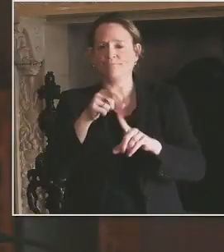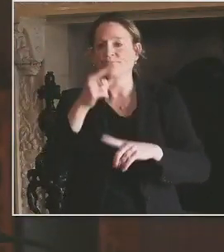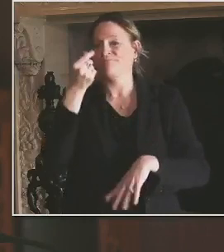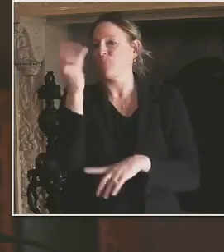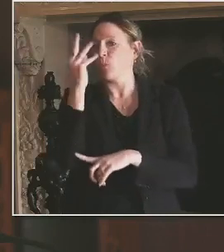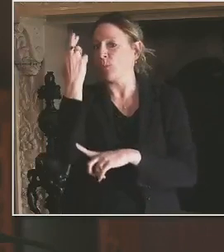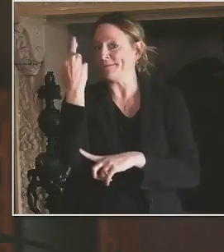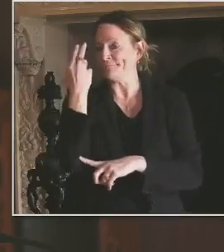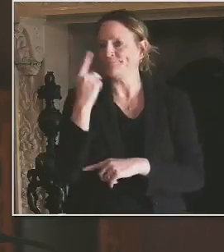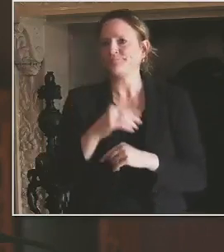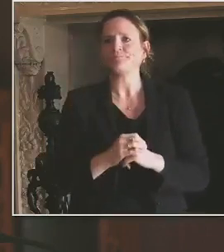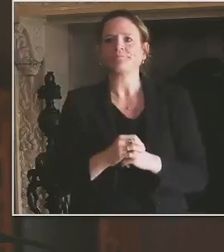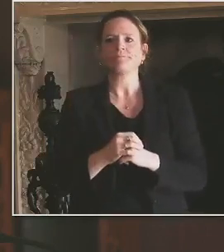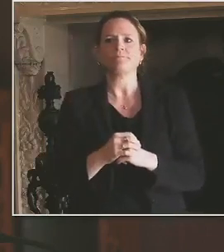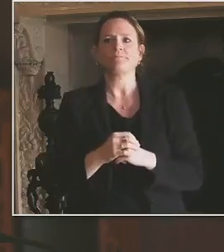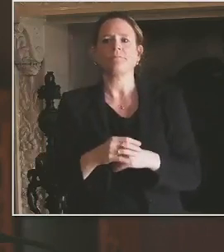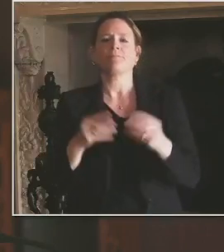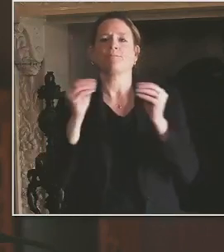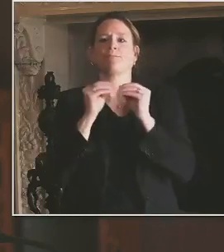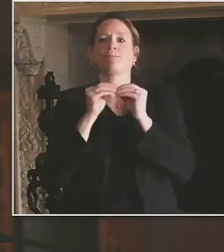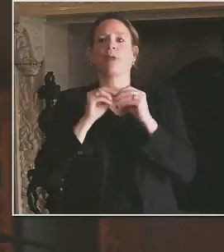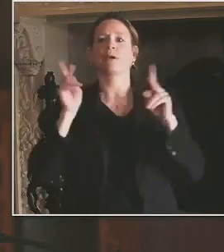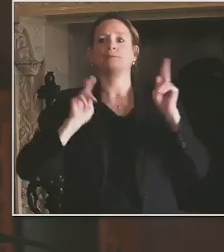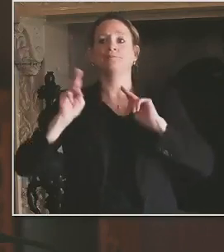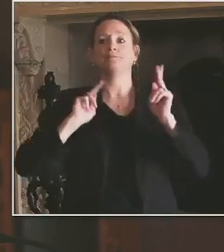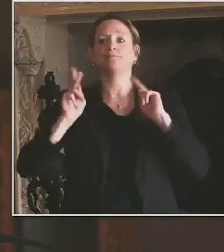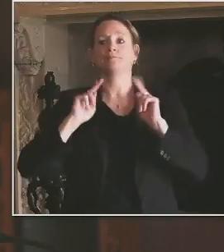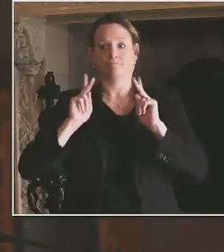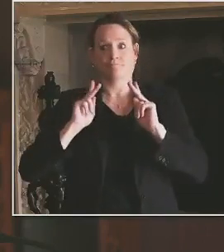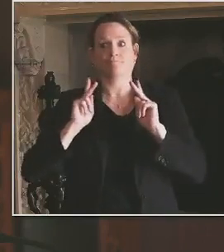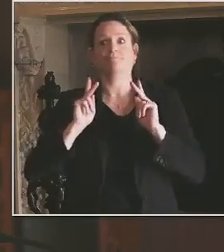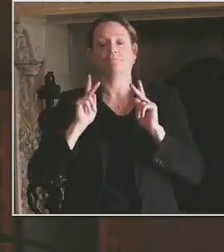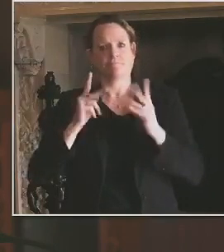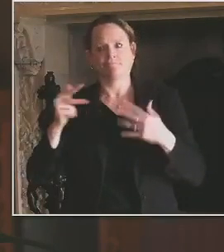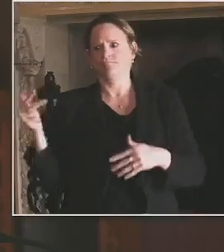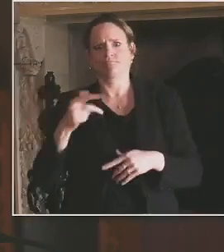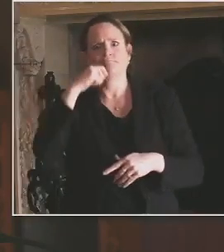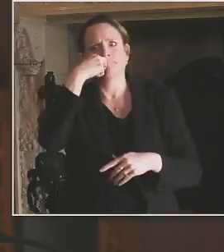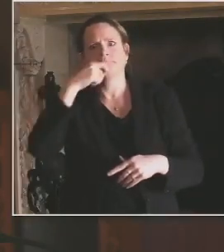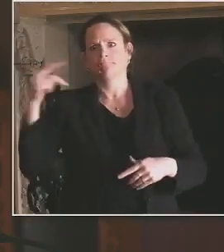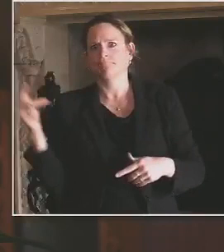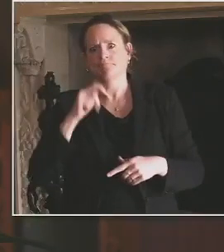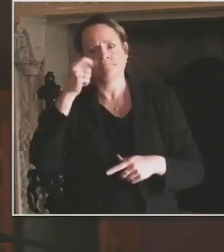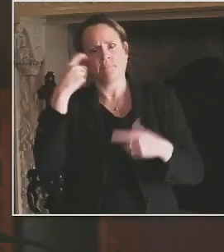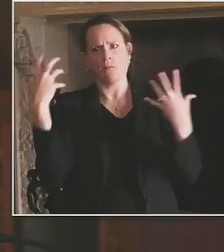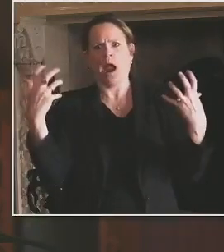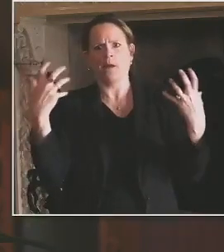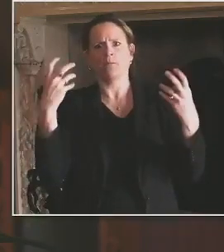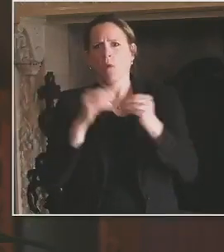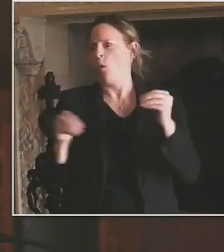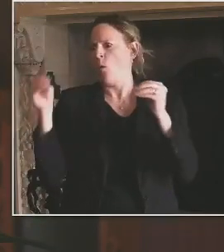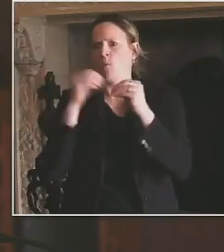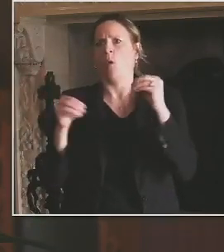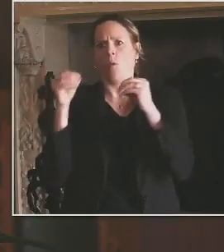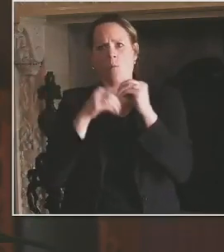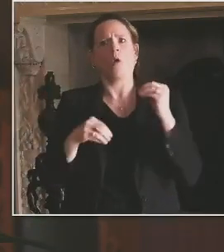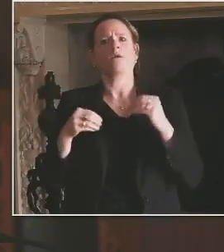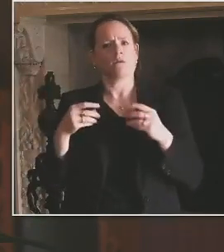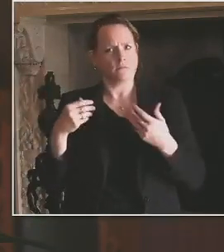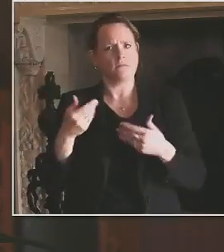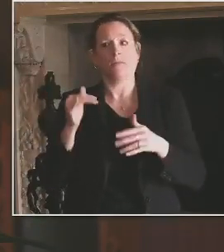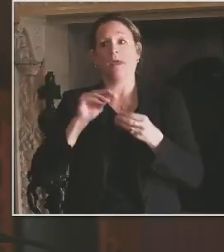increased demand as we have seen a surge in the state. And our community testing sites that the National Guard are staffing for